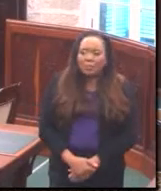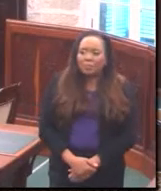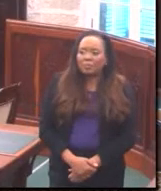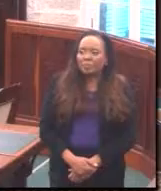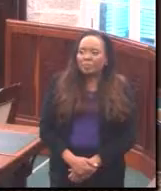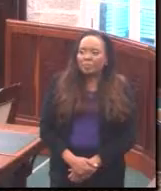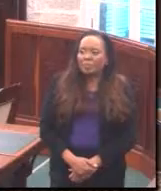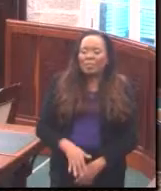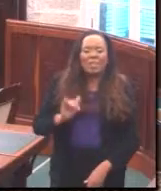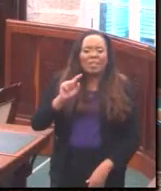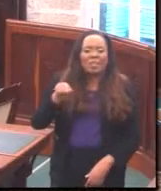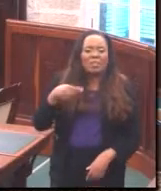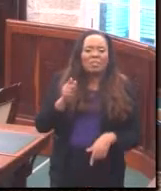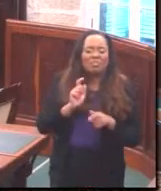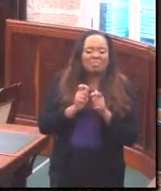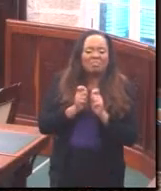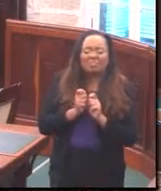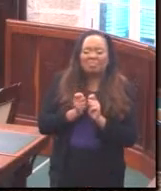is cosmetic.